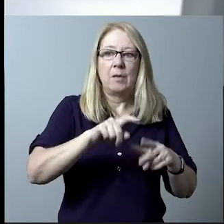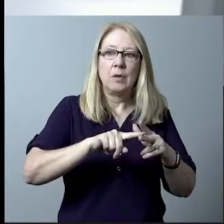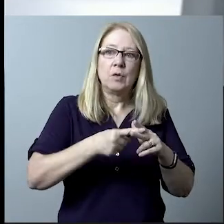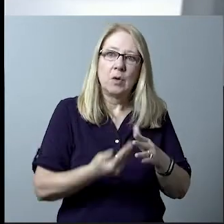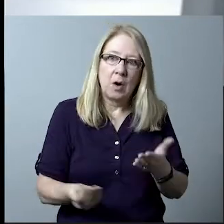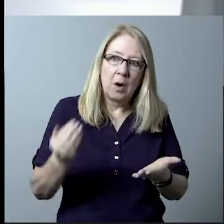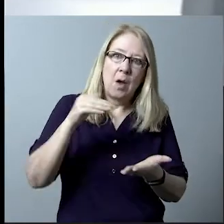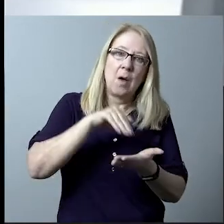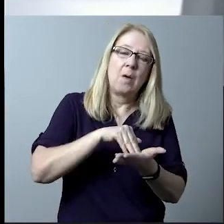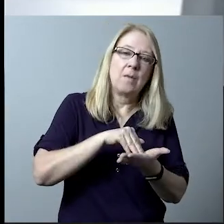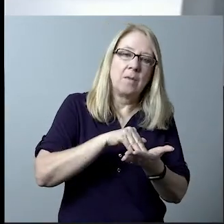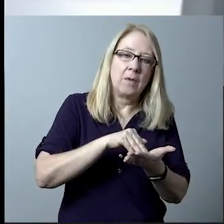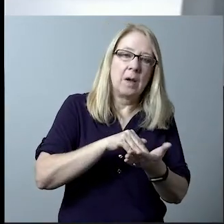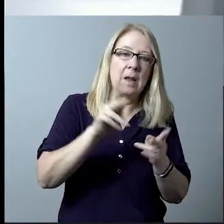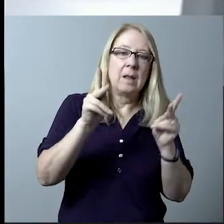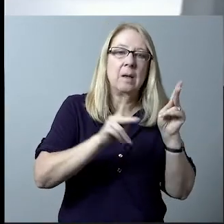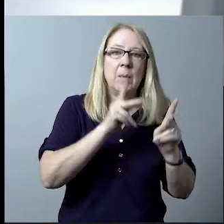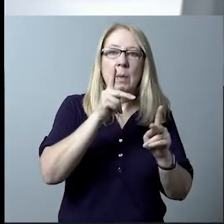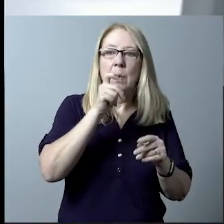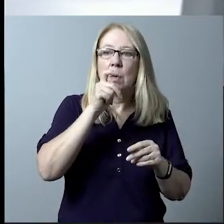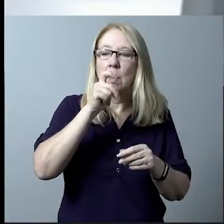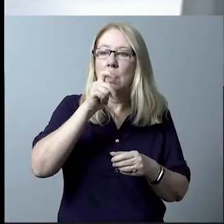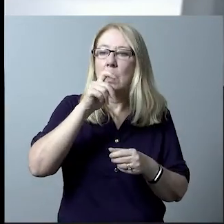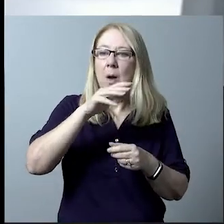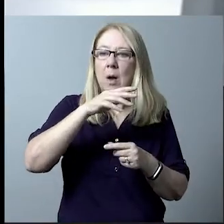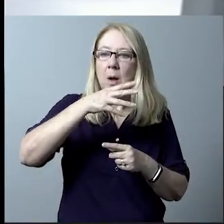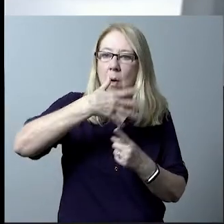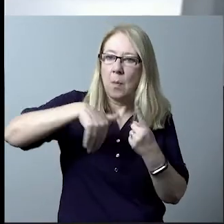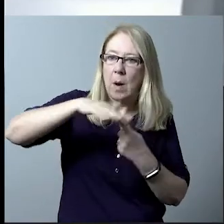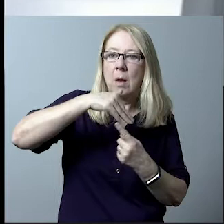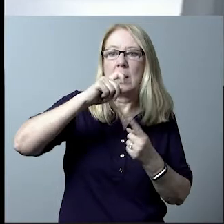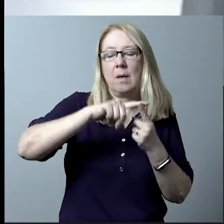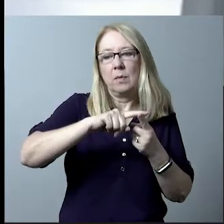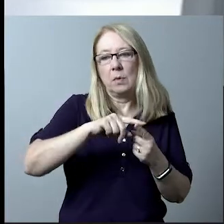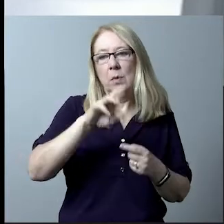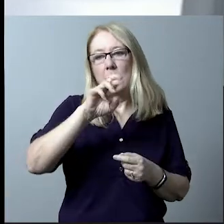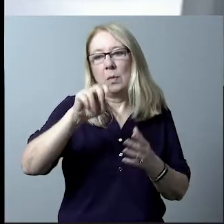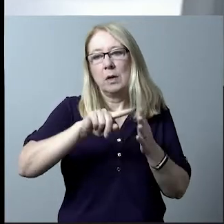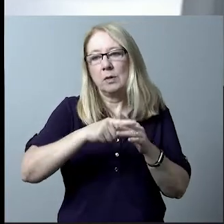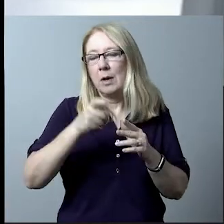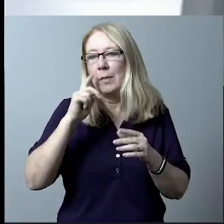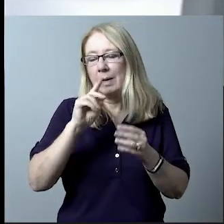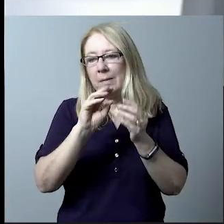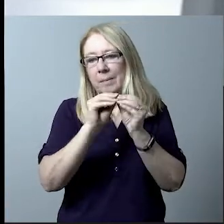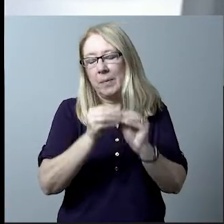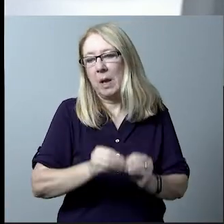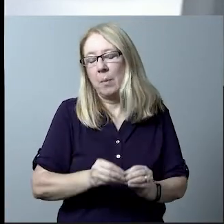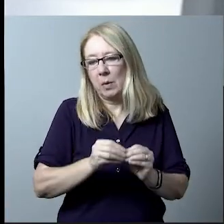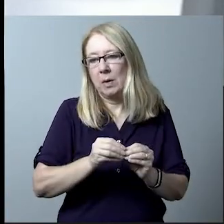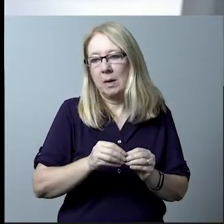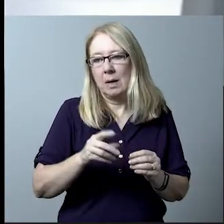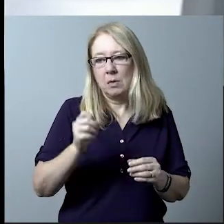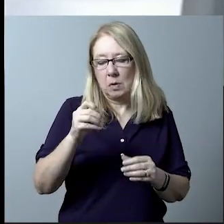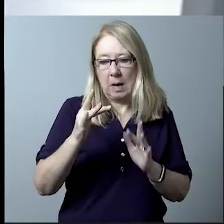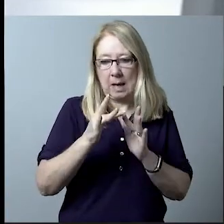through, their clock restarts. Any people they were around, their clock restarts. and it becomes a numbers game. So just